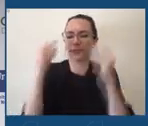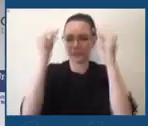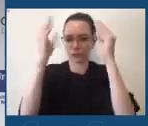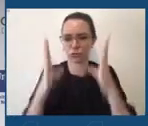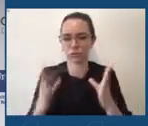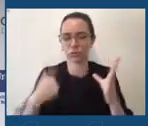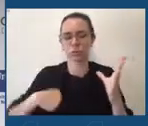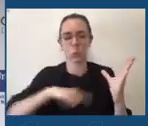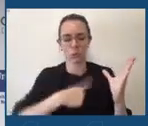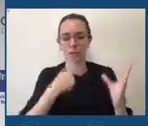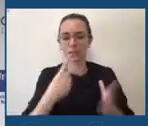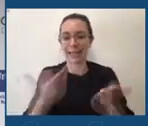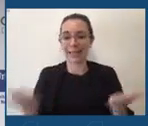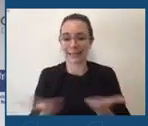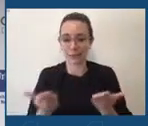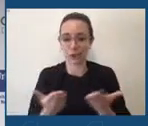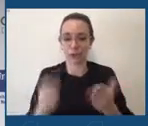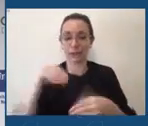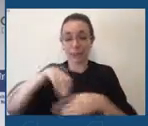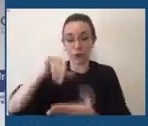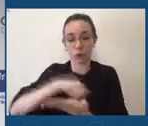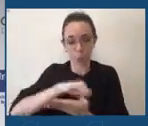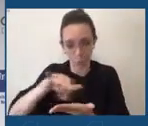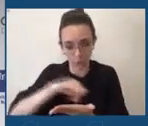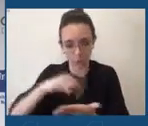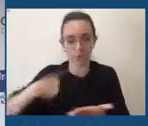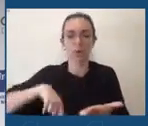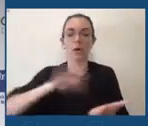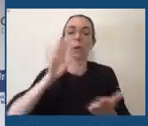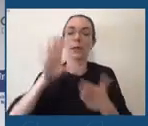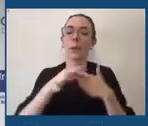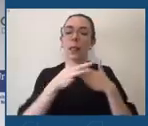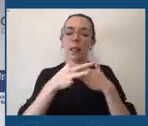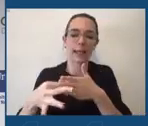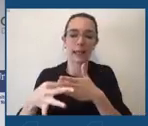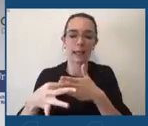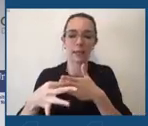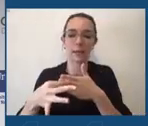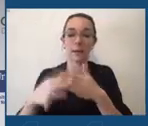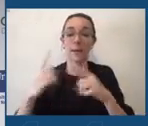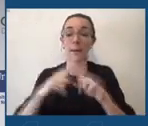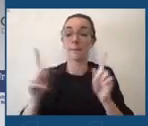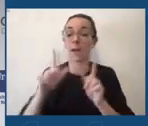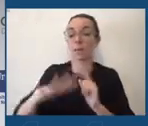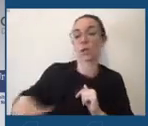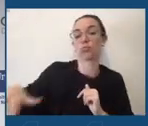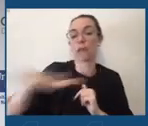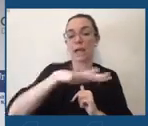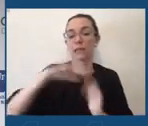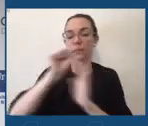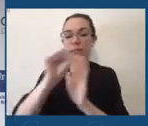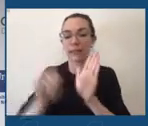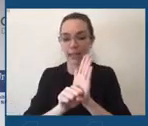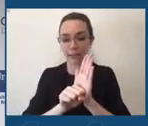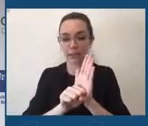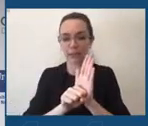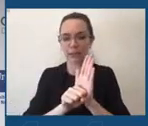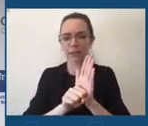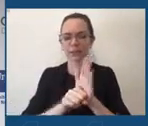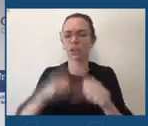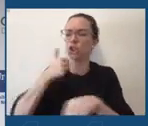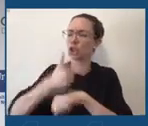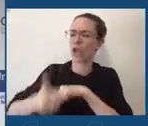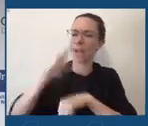here in New York, we will lead, but the rest of the states, shame on you if